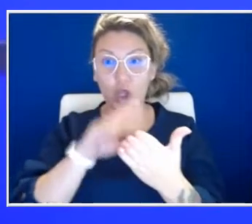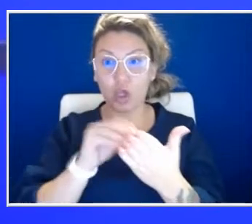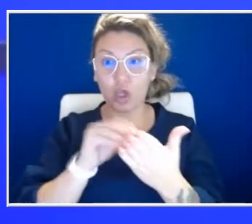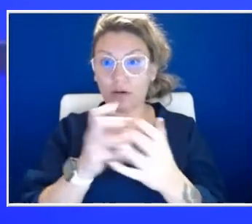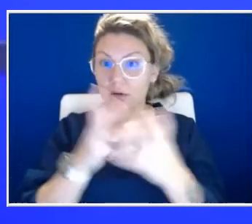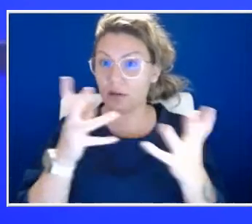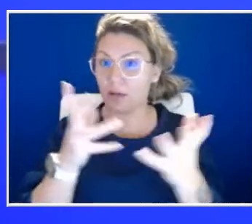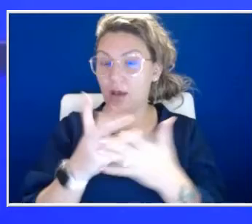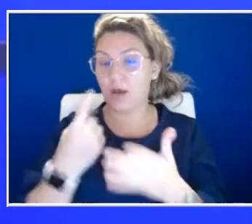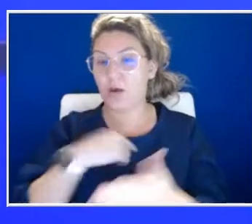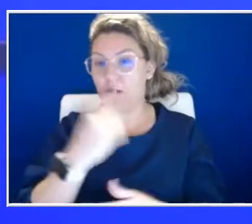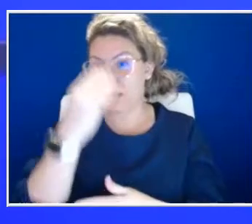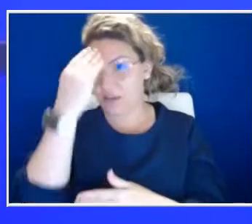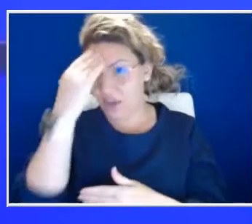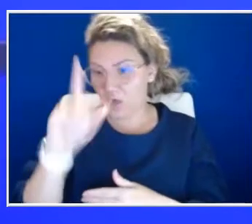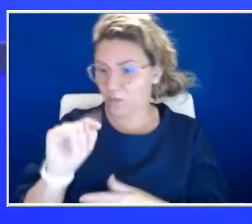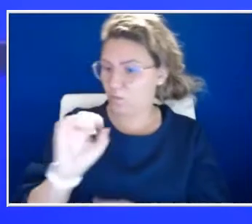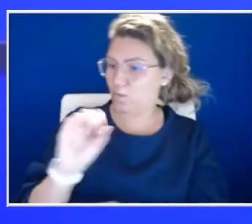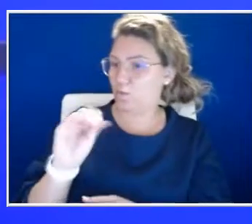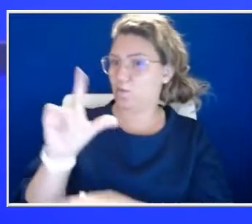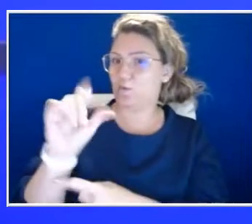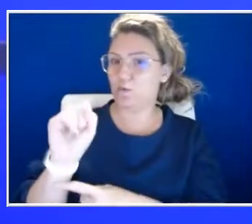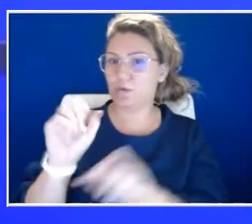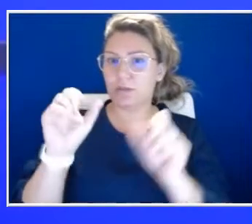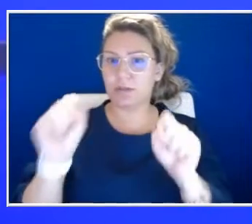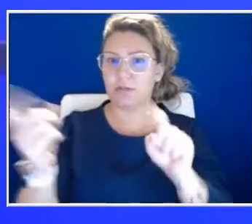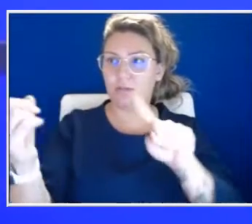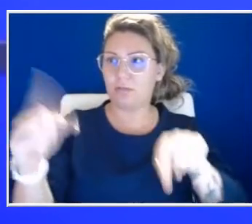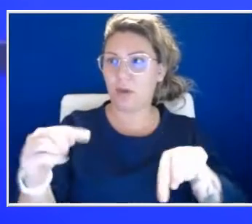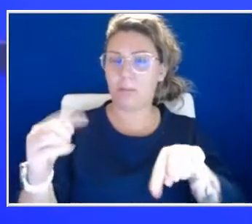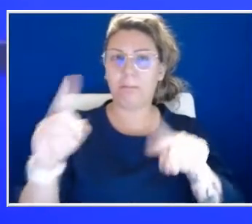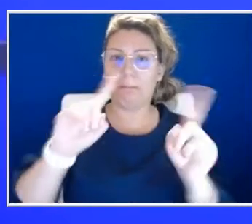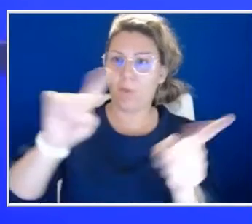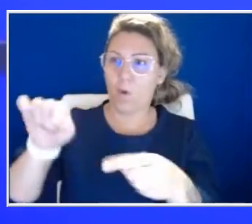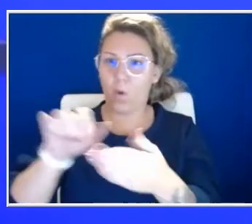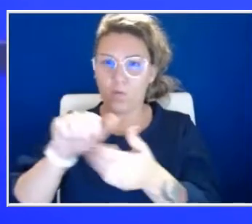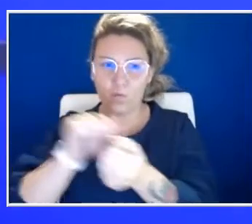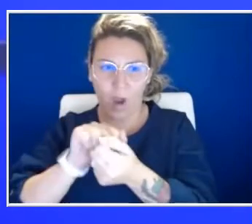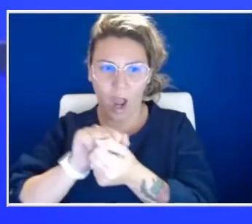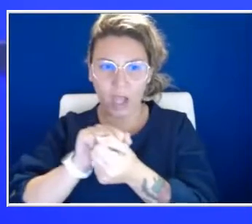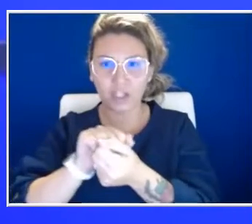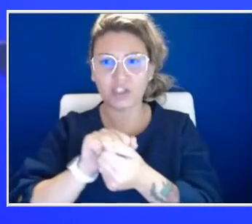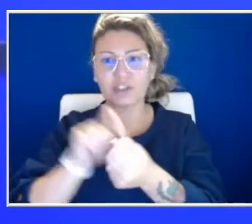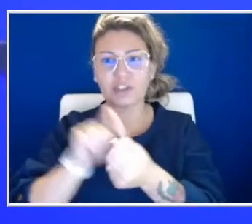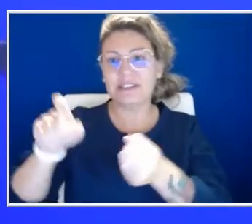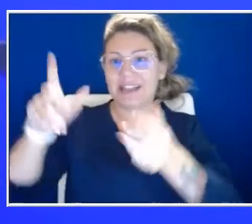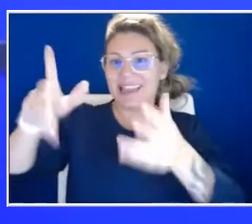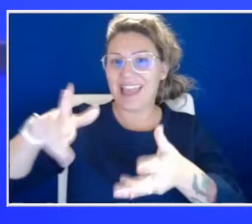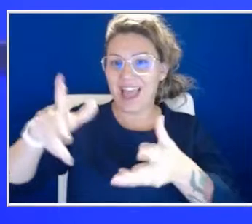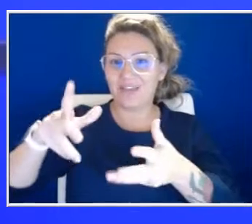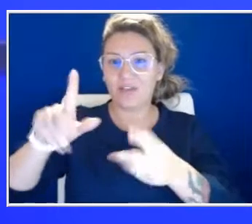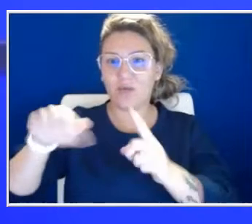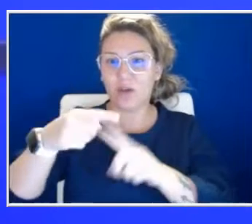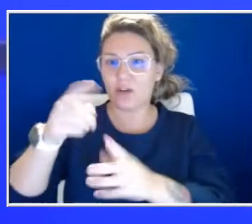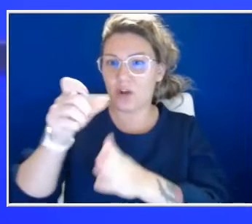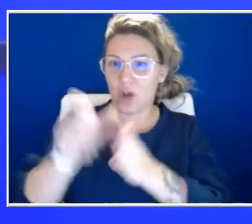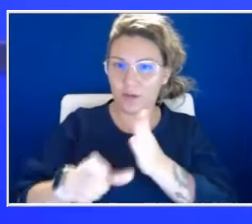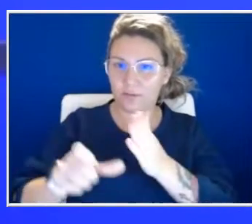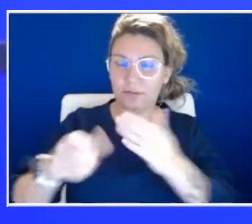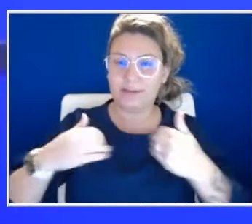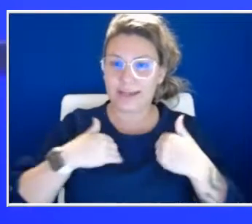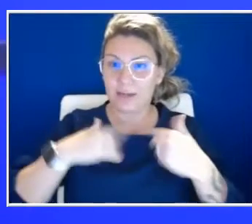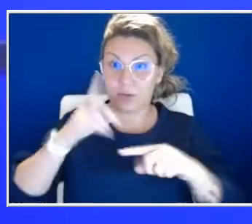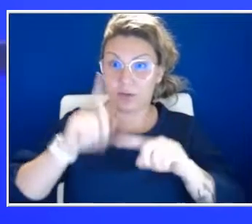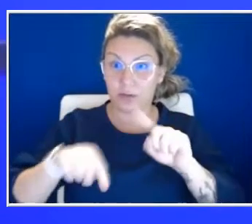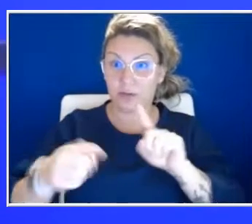go over there and then be washed and come back over here. That's not the case. They have to be left there. Once they're operating on an animal, you can't do that.